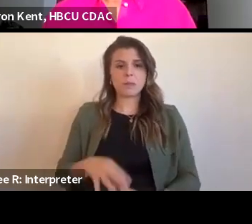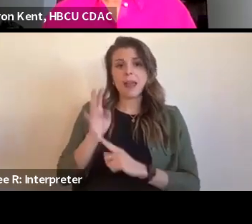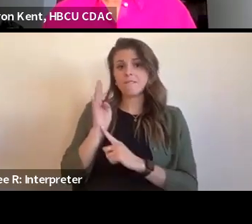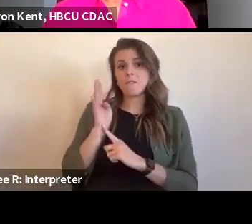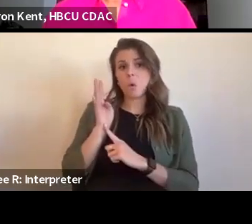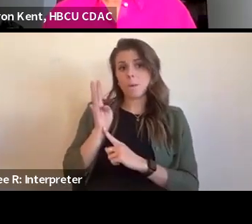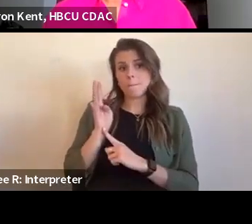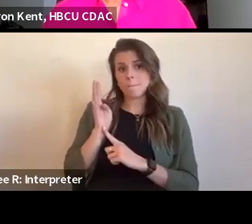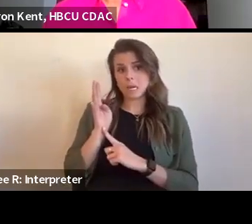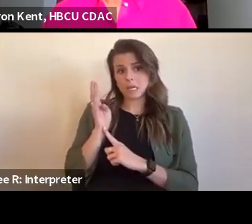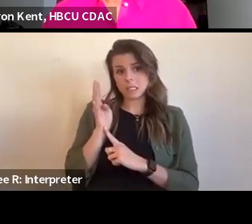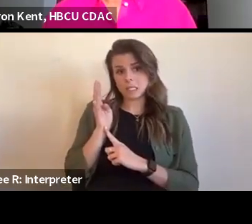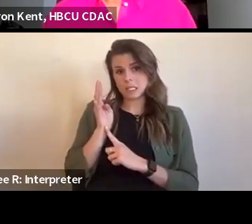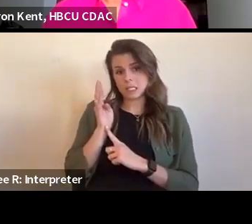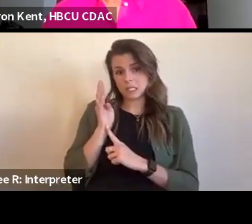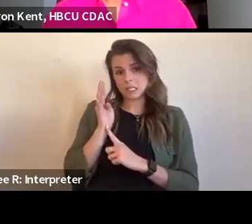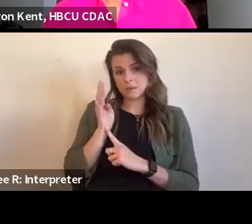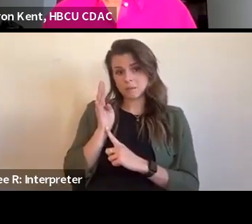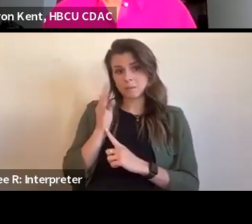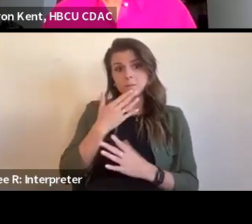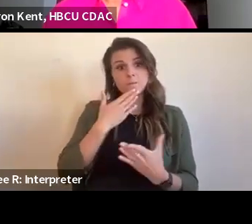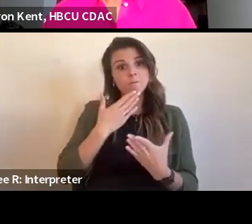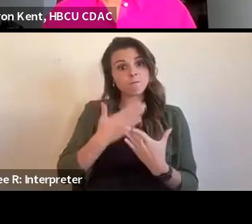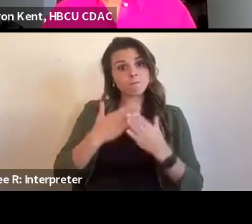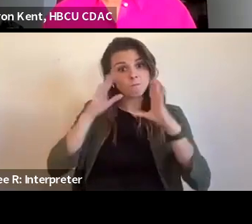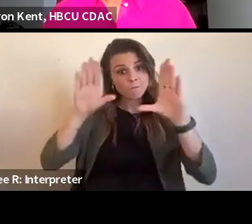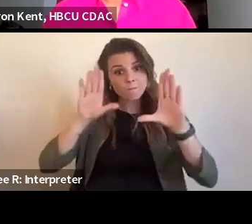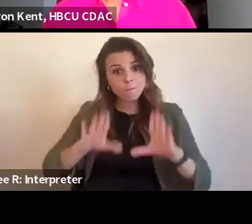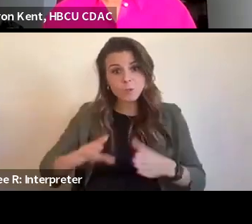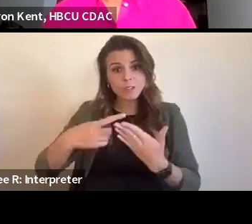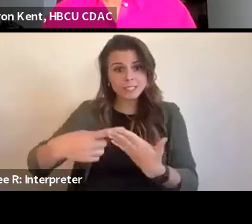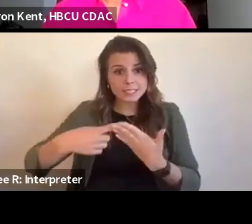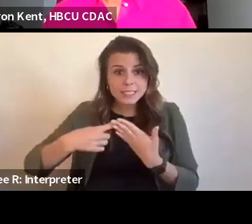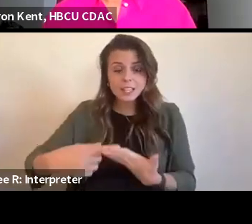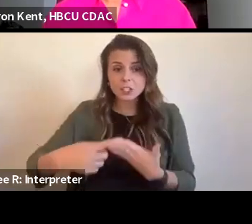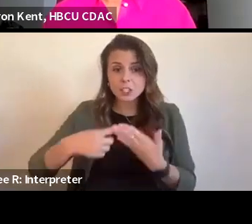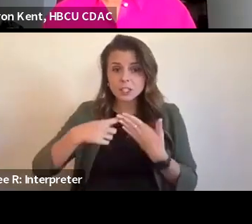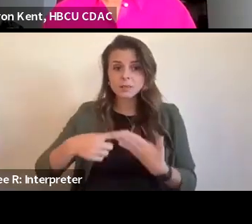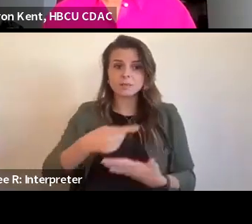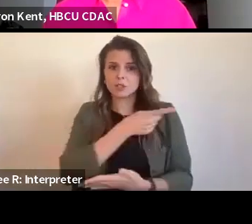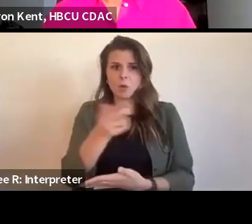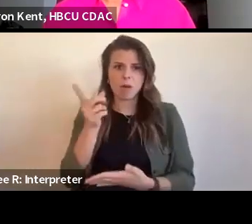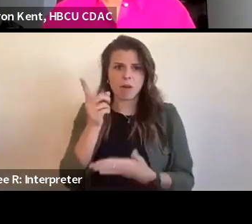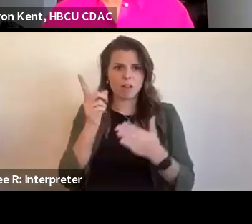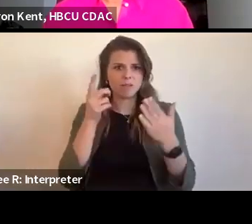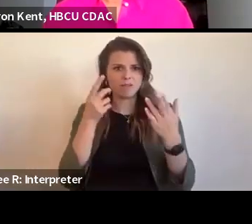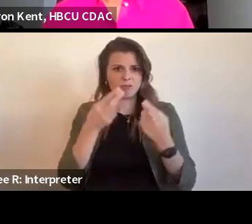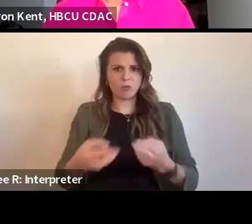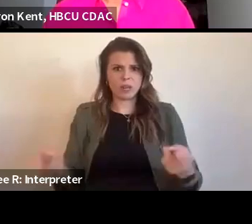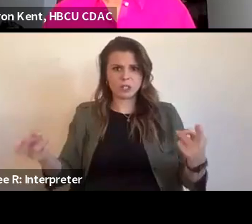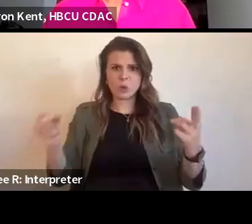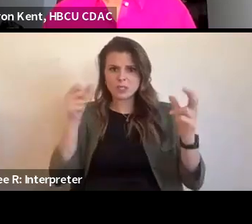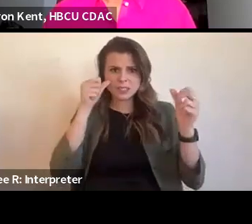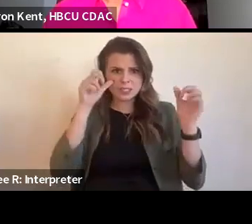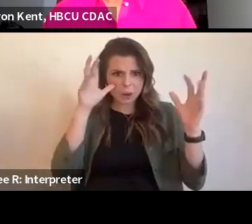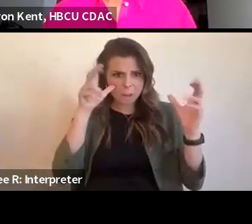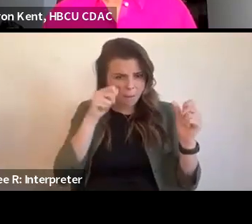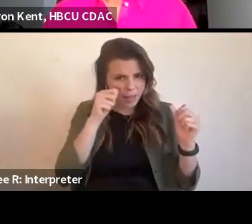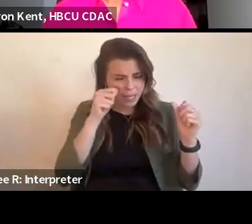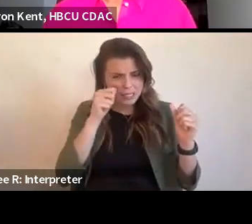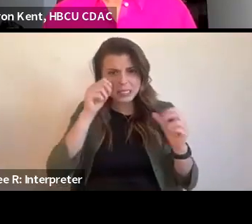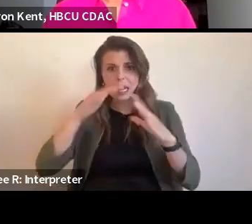minutes left. This has been a great discussion. You guys have amazing resources that I think